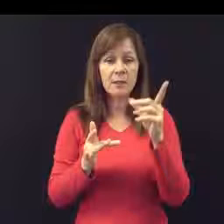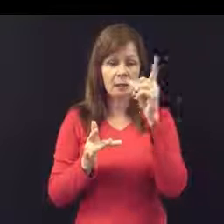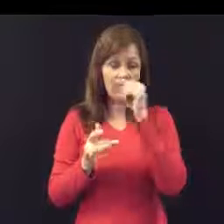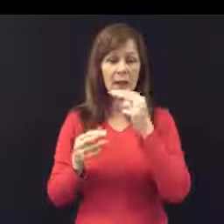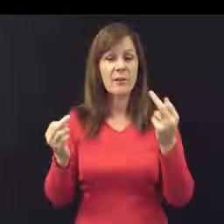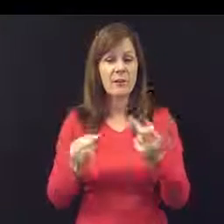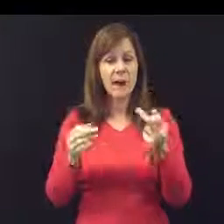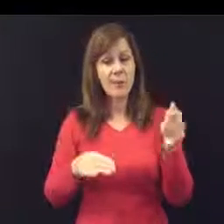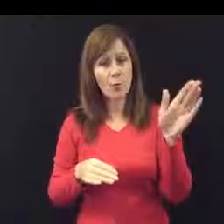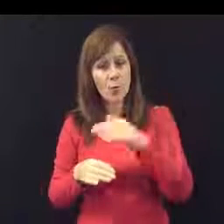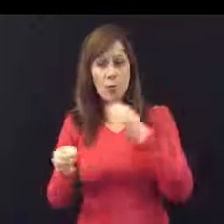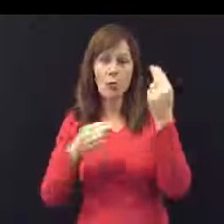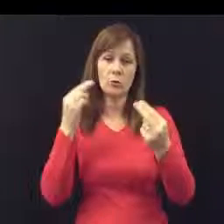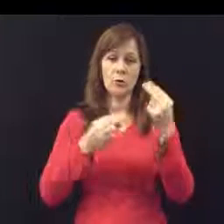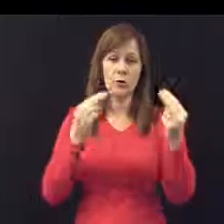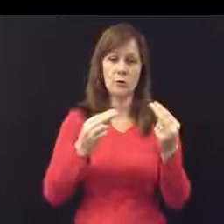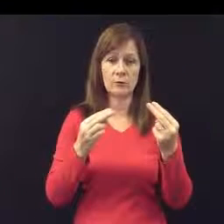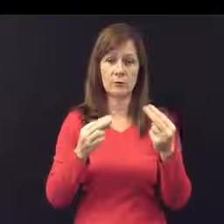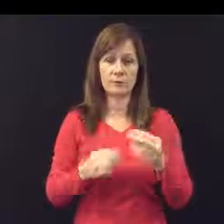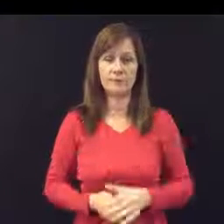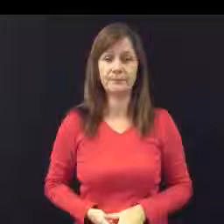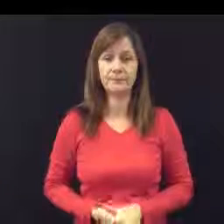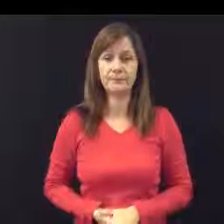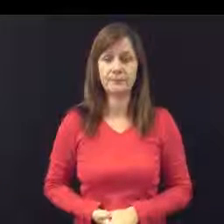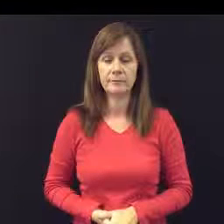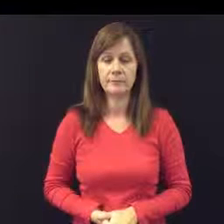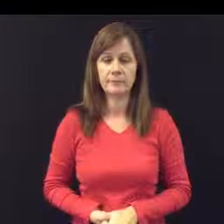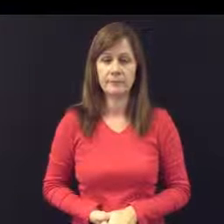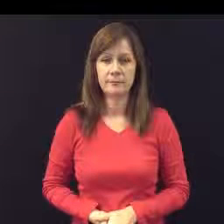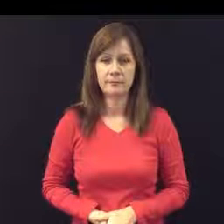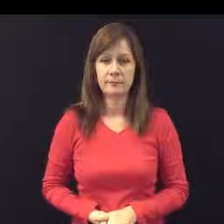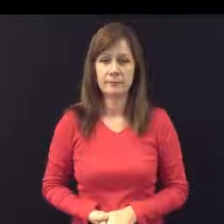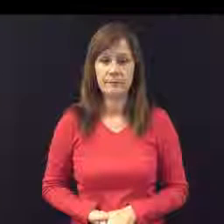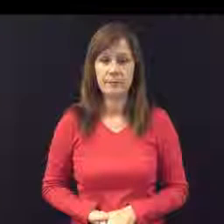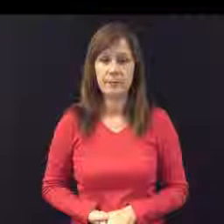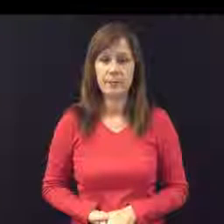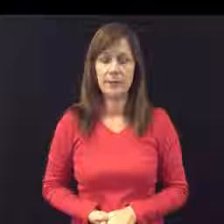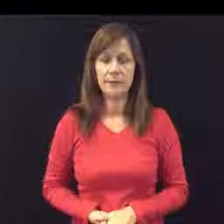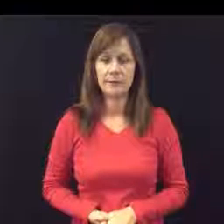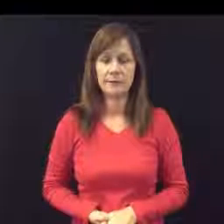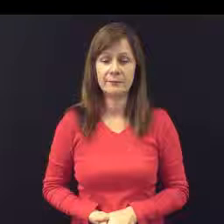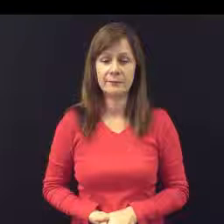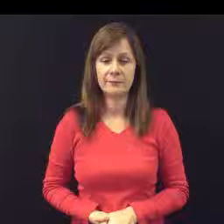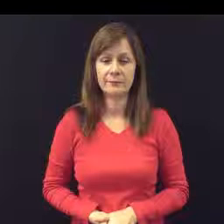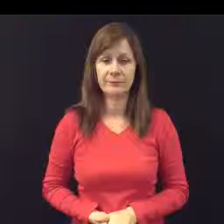Music Match, and an internet connection, your entire library is available to you at all times.